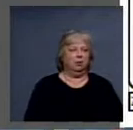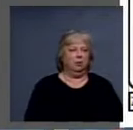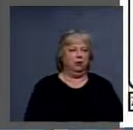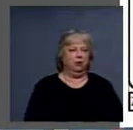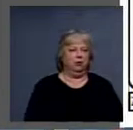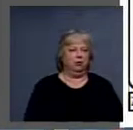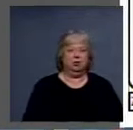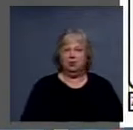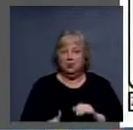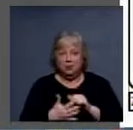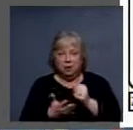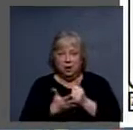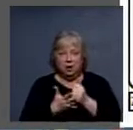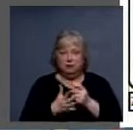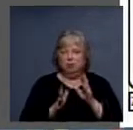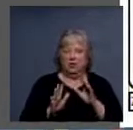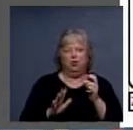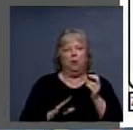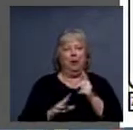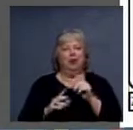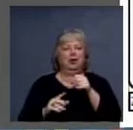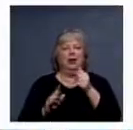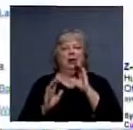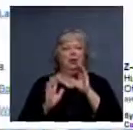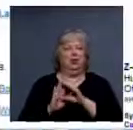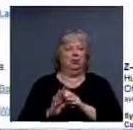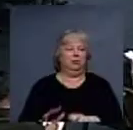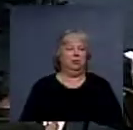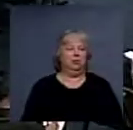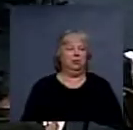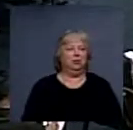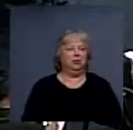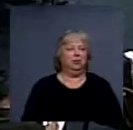Does that help, Director Wright, or do you want the other? Up to the other one.